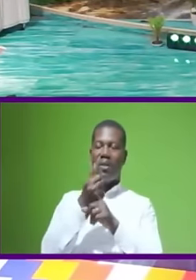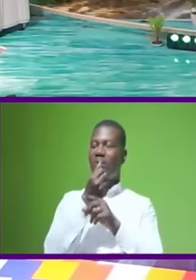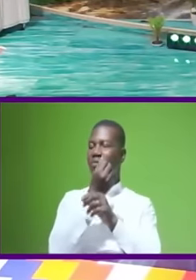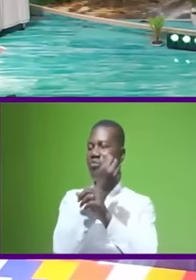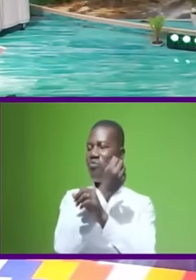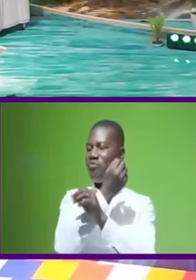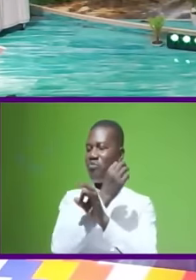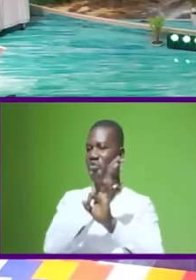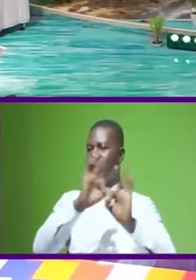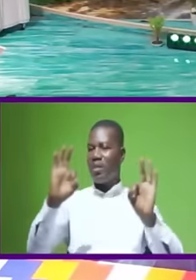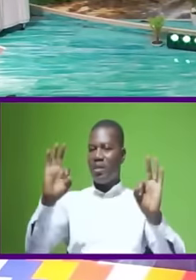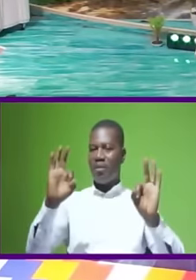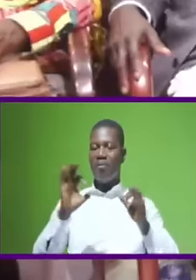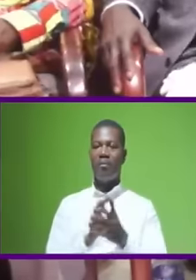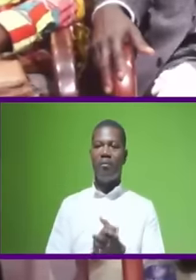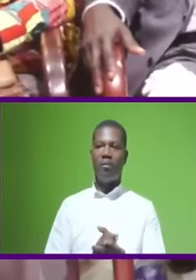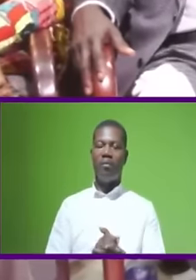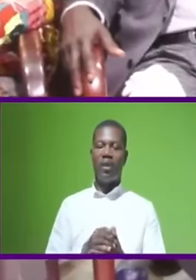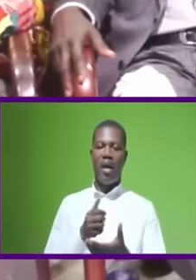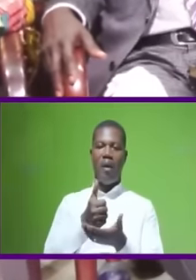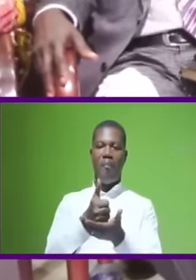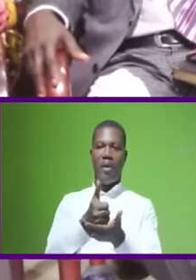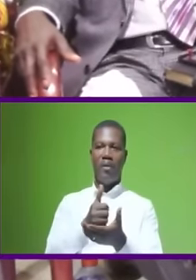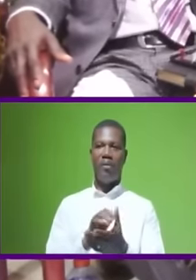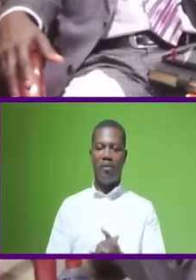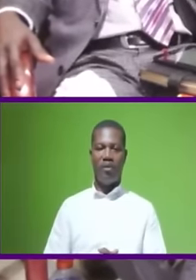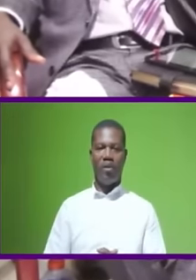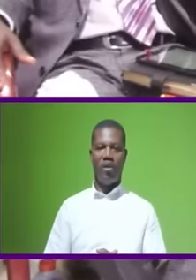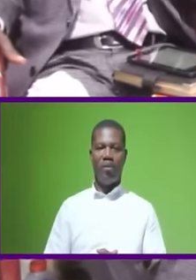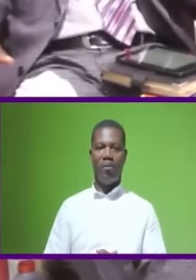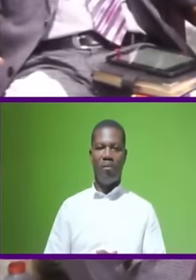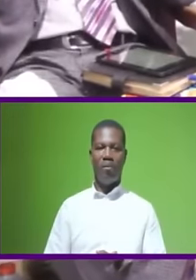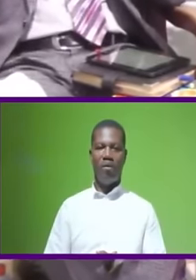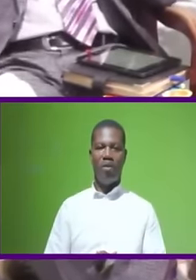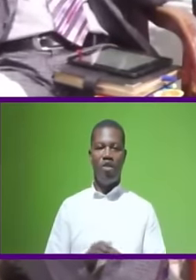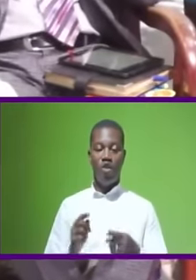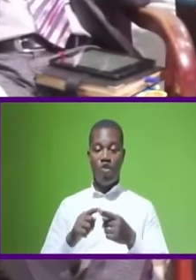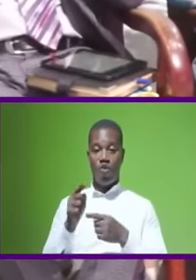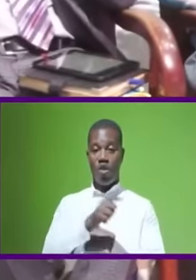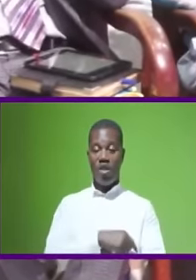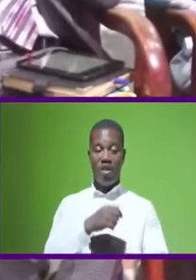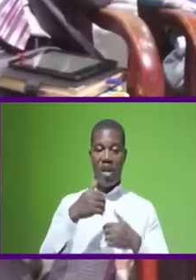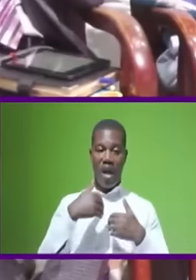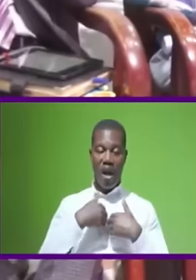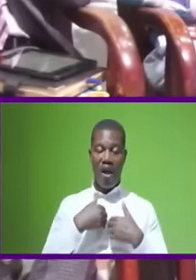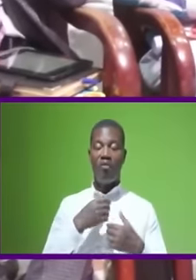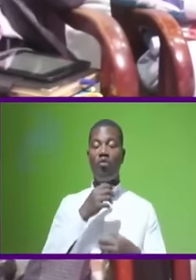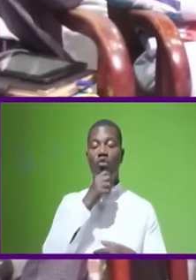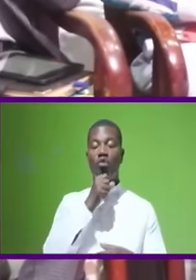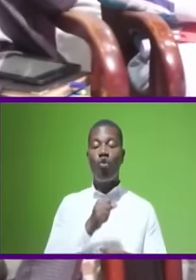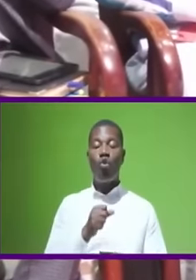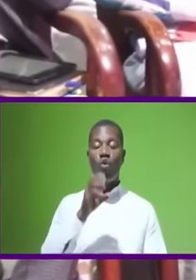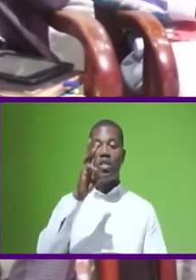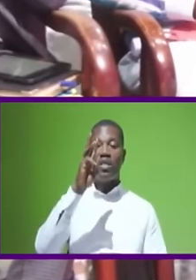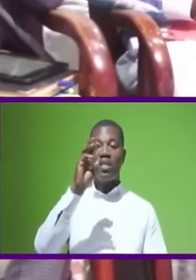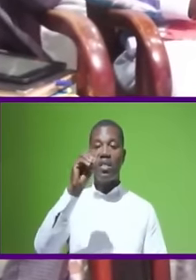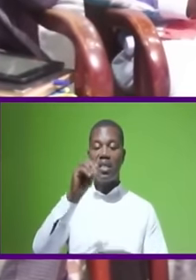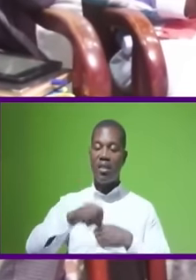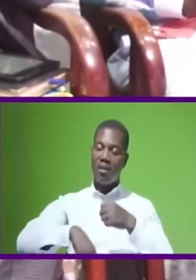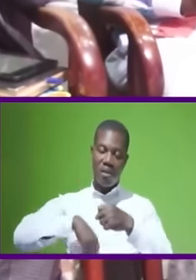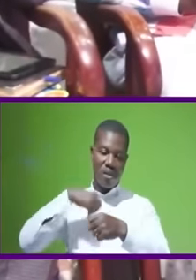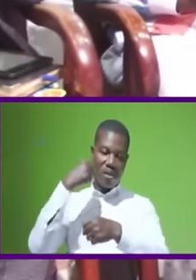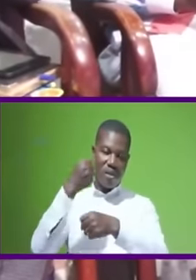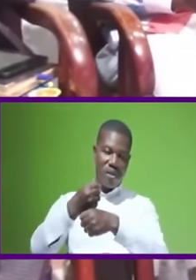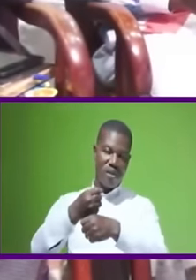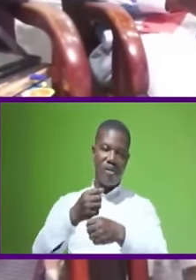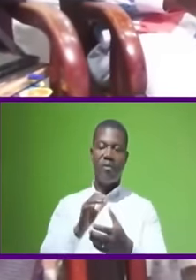take things into my hands. Amen. Amen. And now come with my sister see. So today that as I am